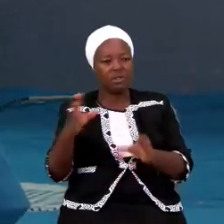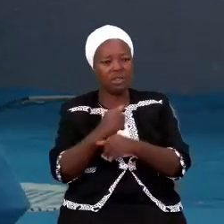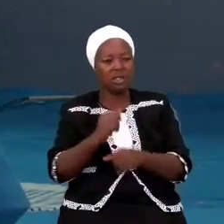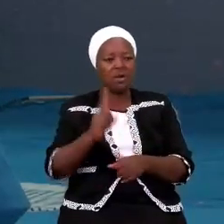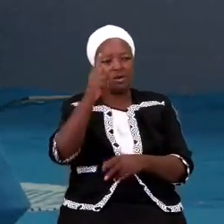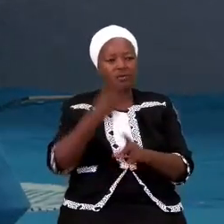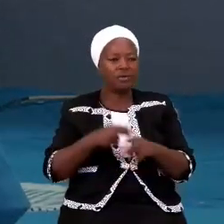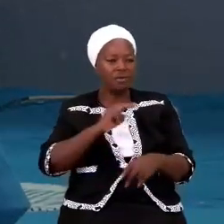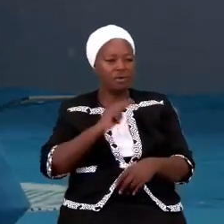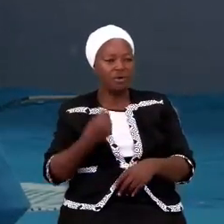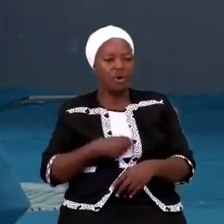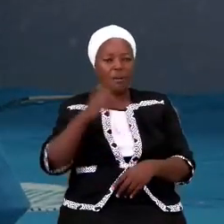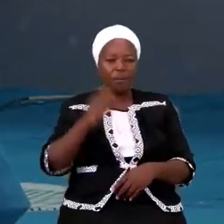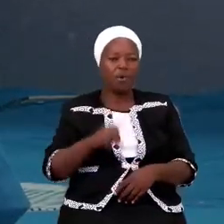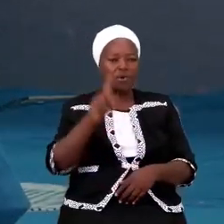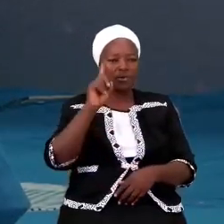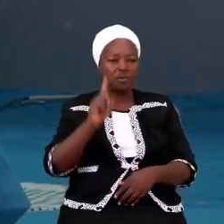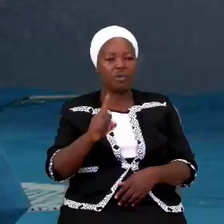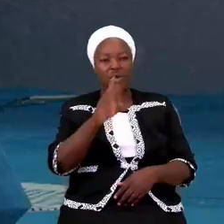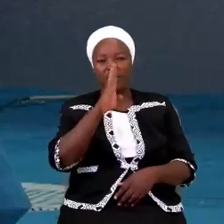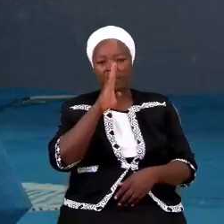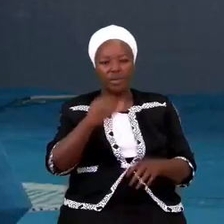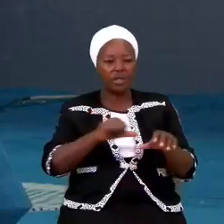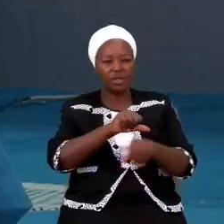with us of his resurrection.